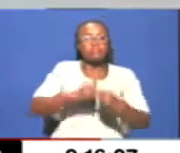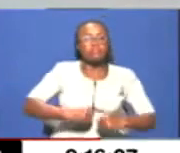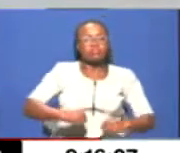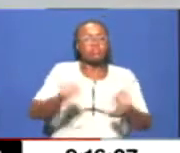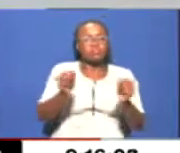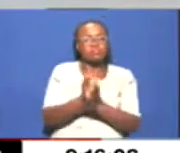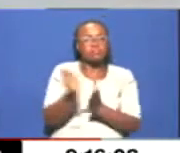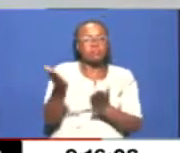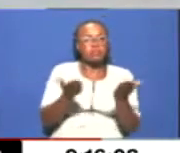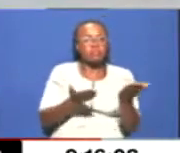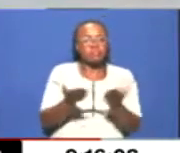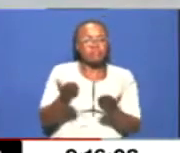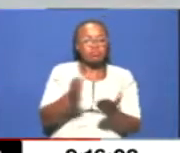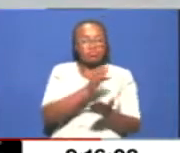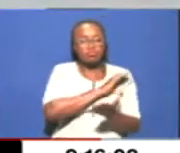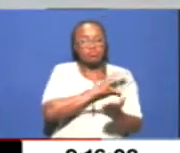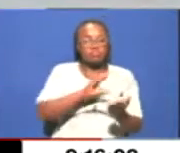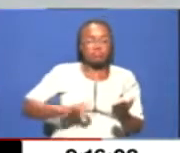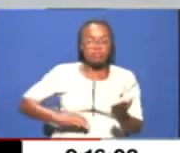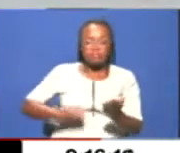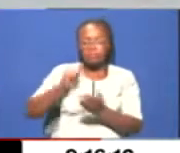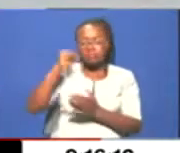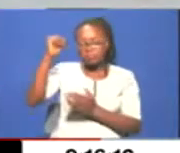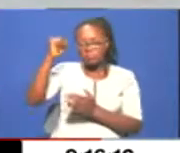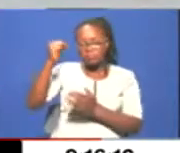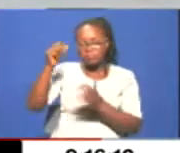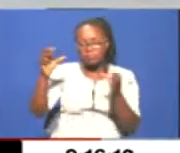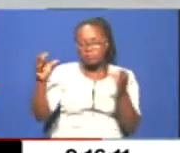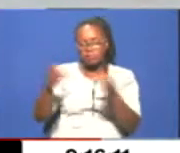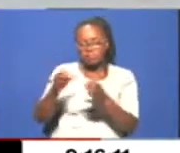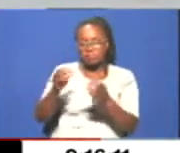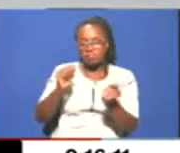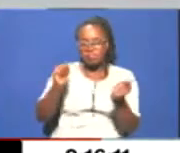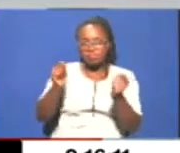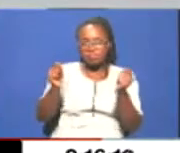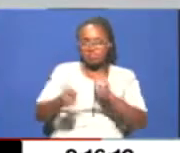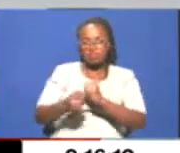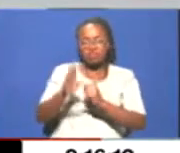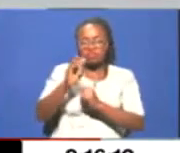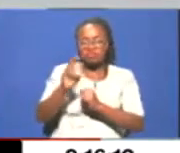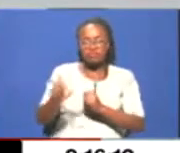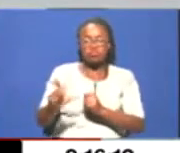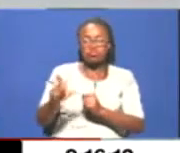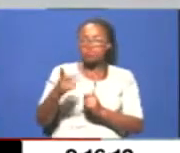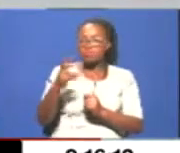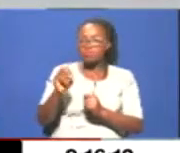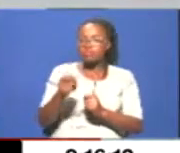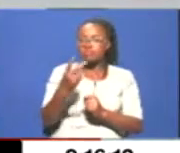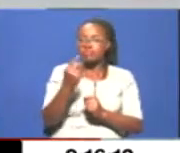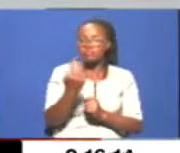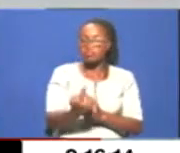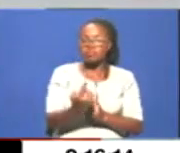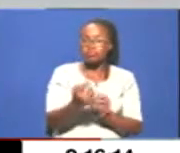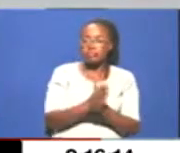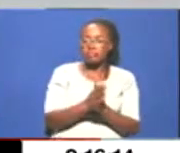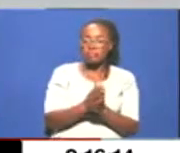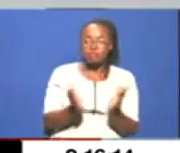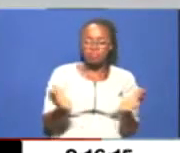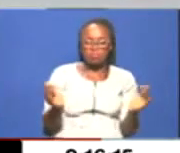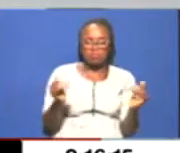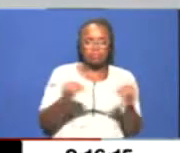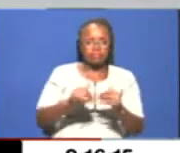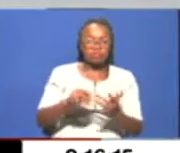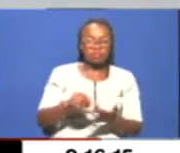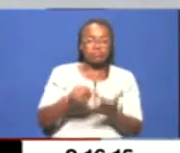Service Commission and the Political Parties Amendment Bill 2021. The legislators are convening the special sitting